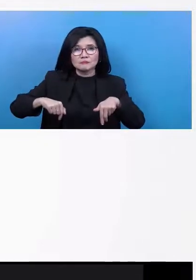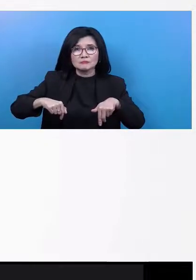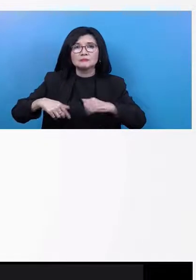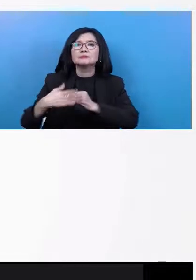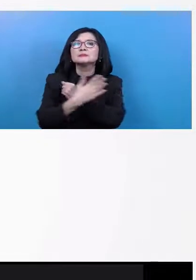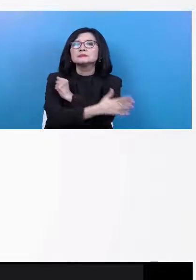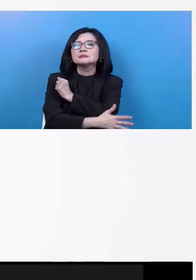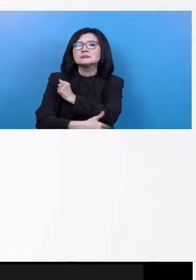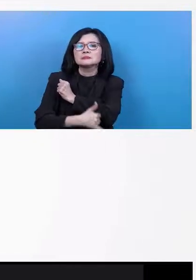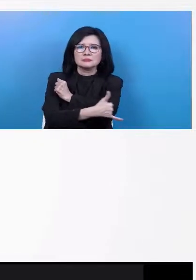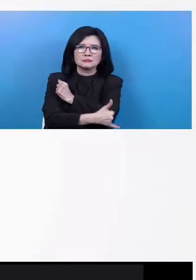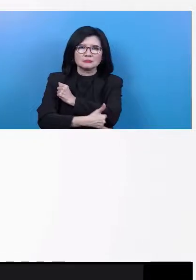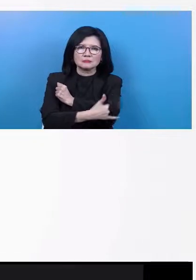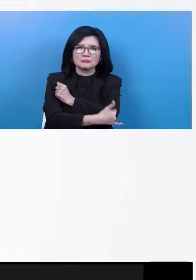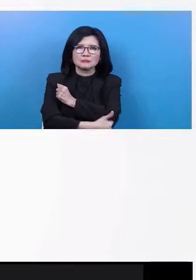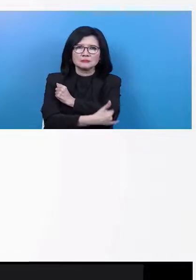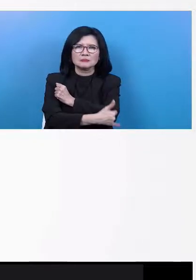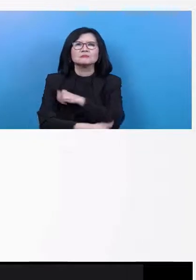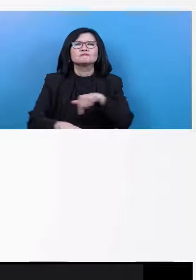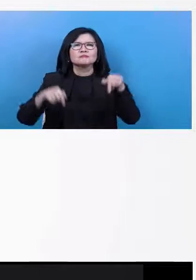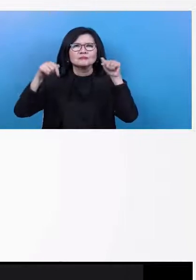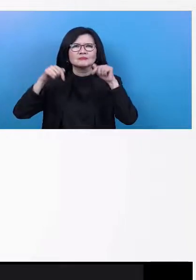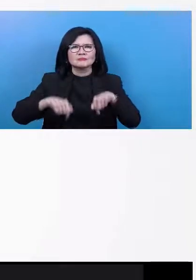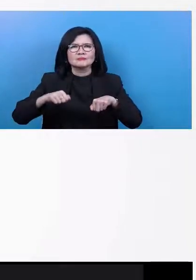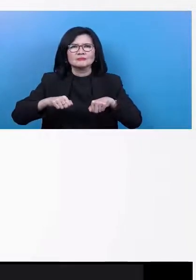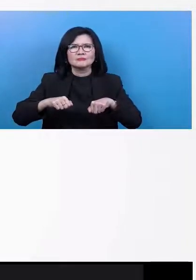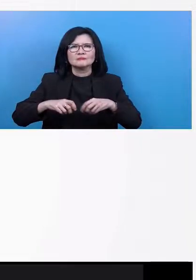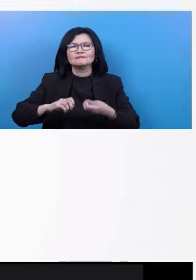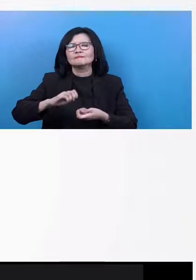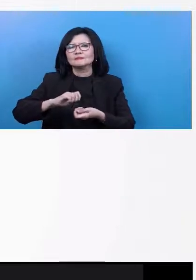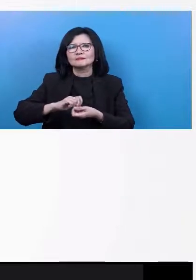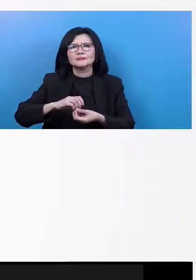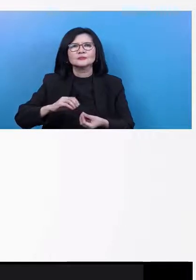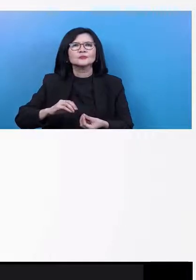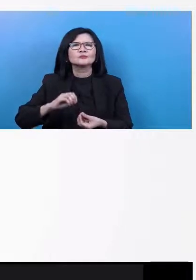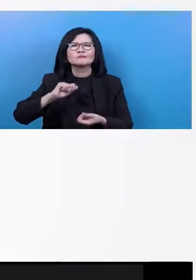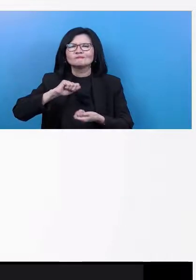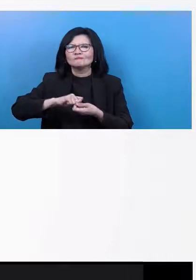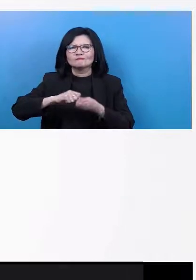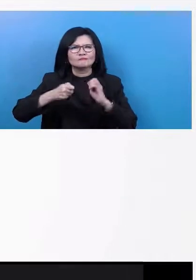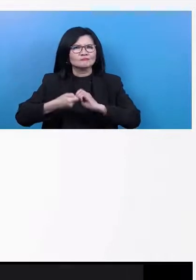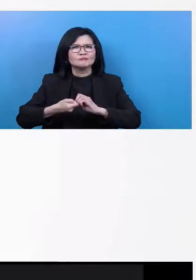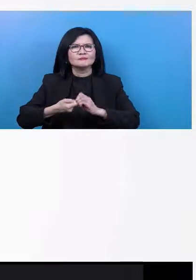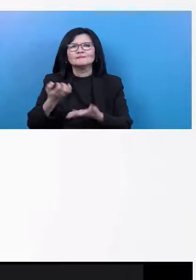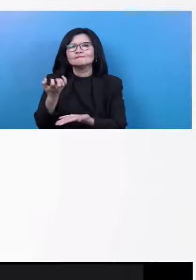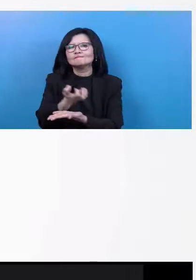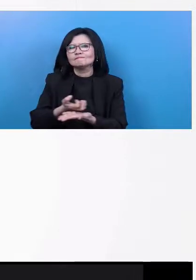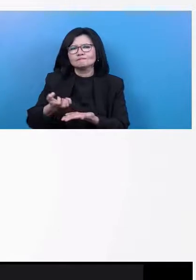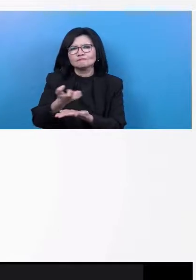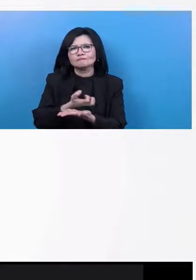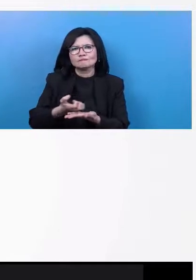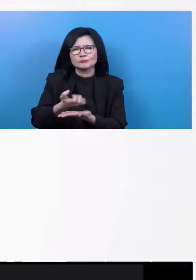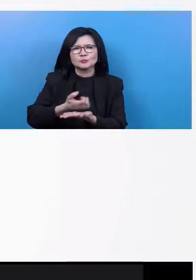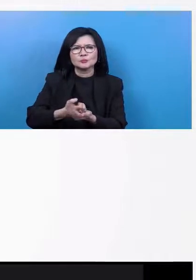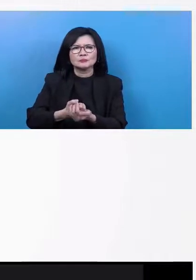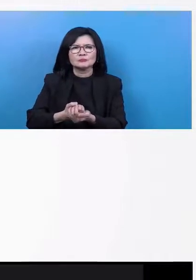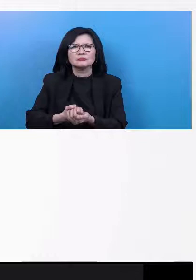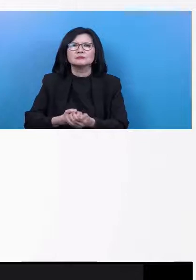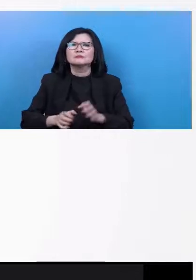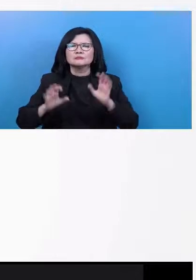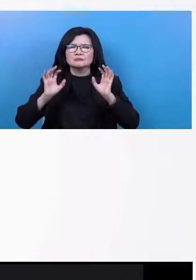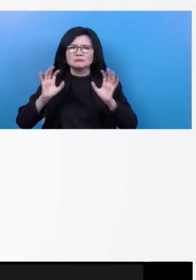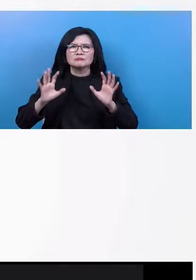big economic crisis right now. So there has been a lot of initiative has been taken by the